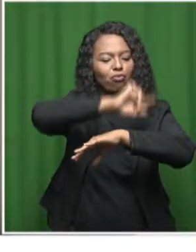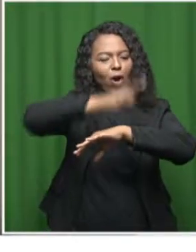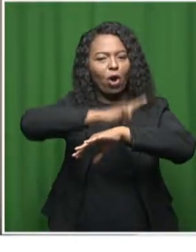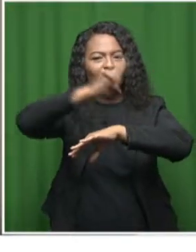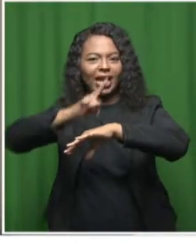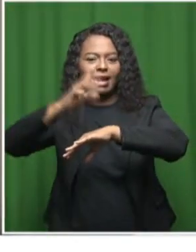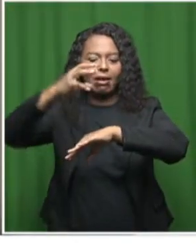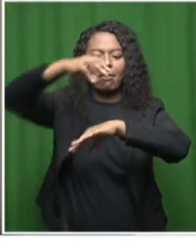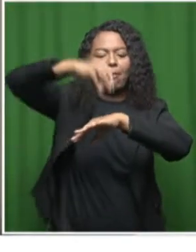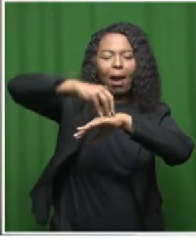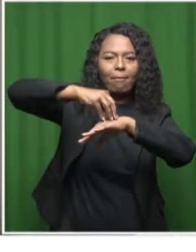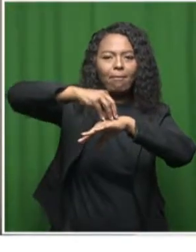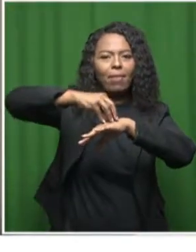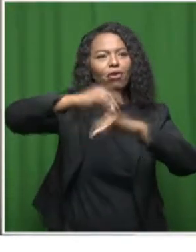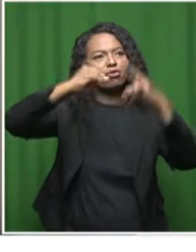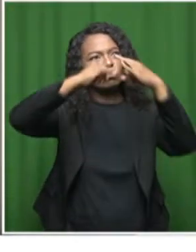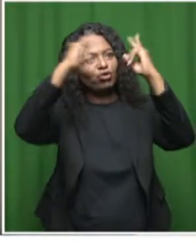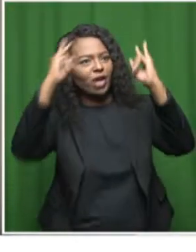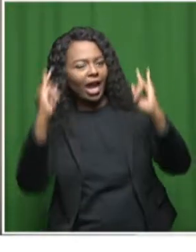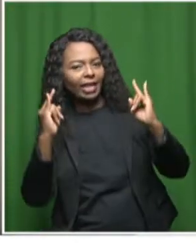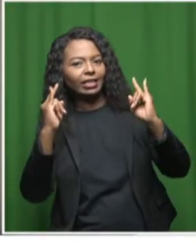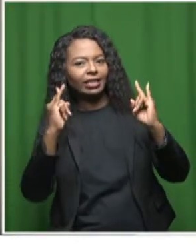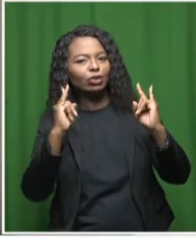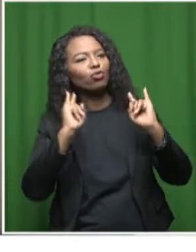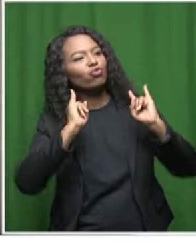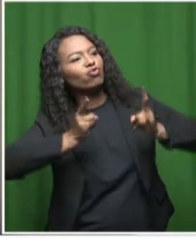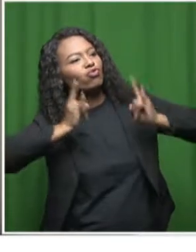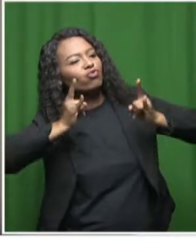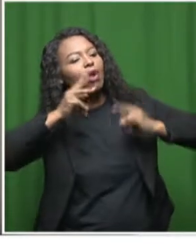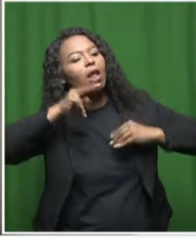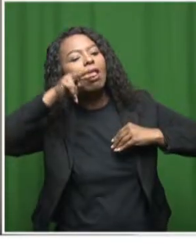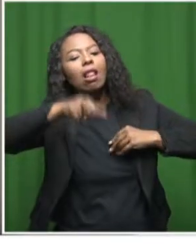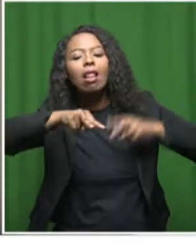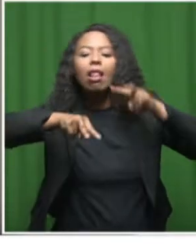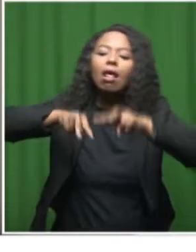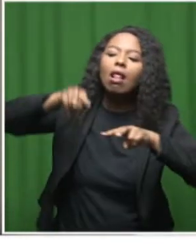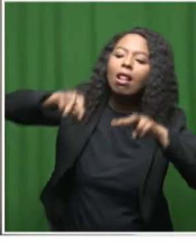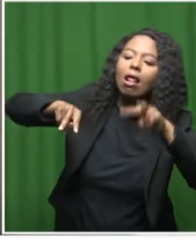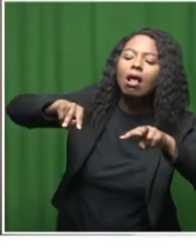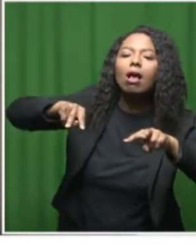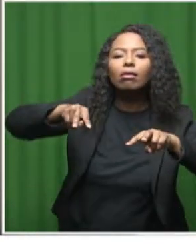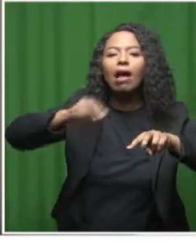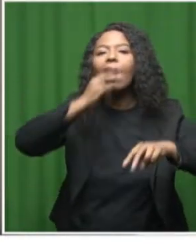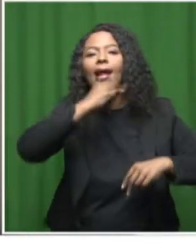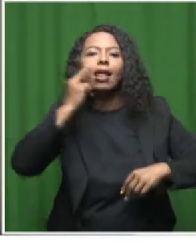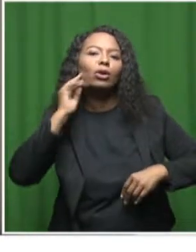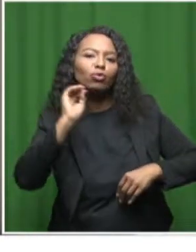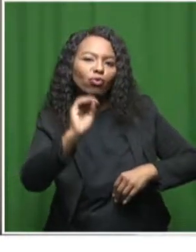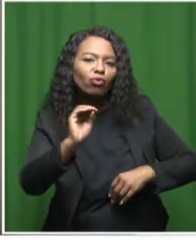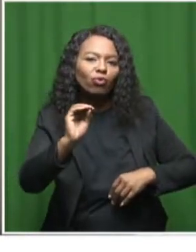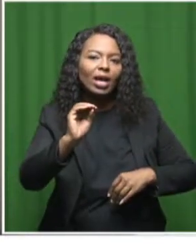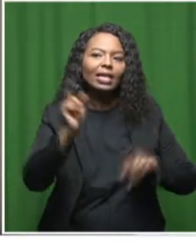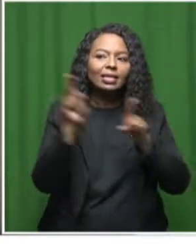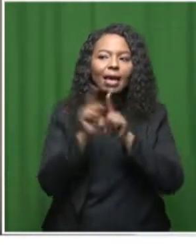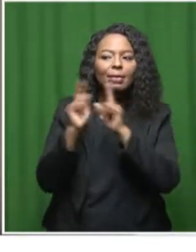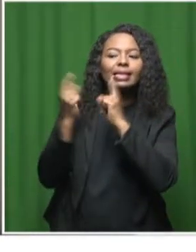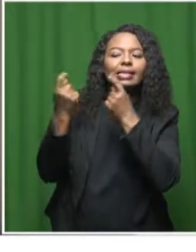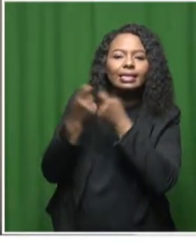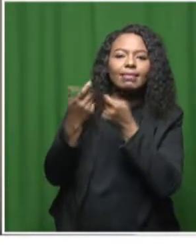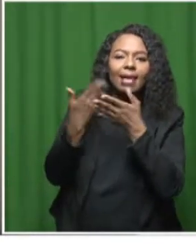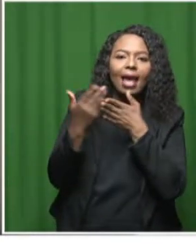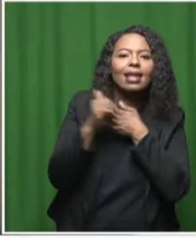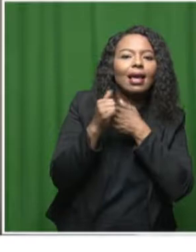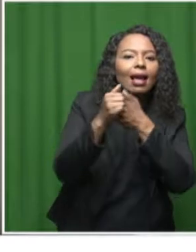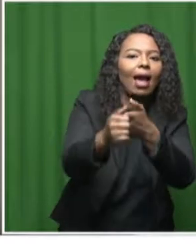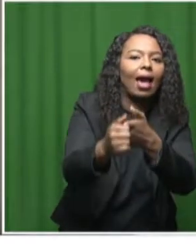really are visually spectacular areas. And we come and set everything up for you. So we've got a team of our guides who would go ahead before you arrive. They